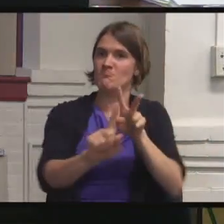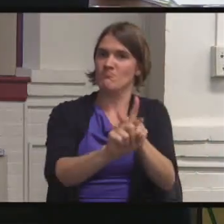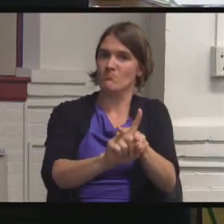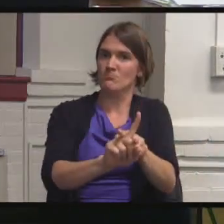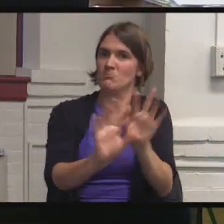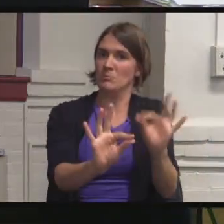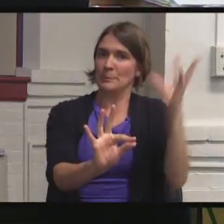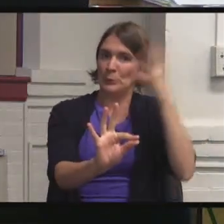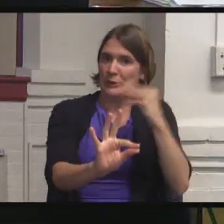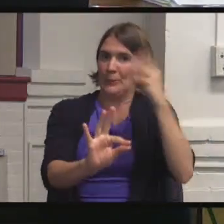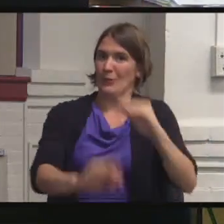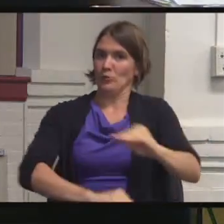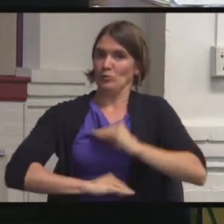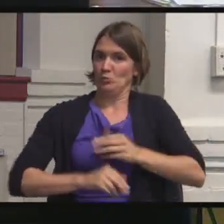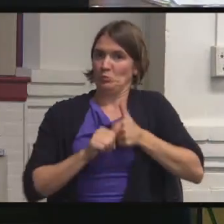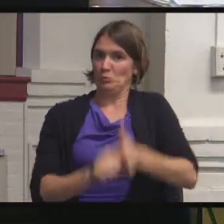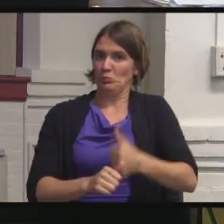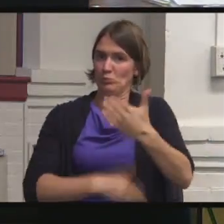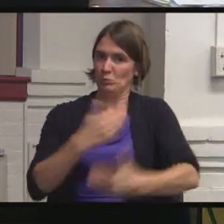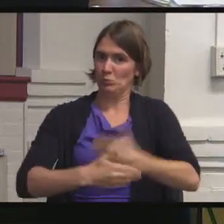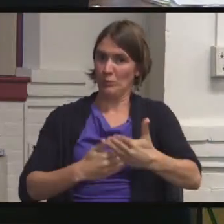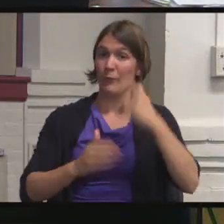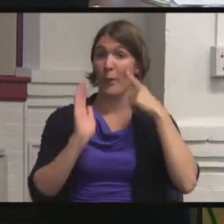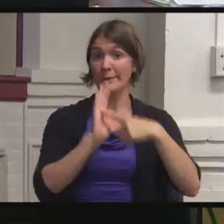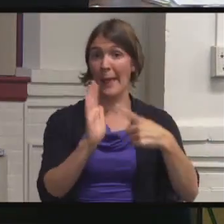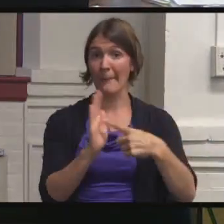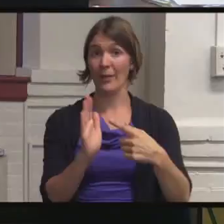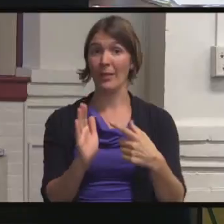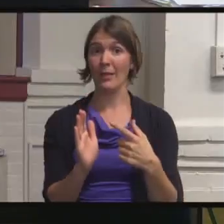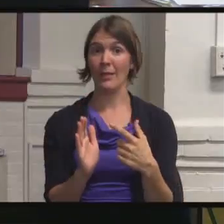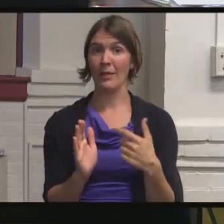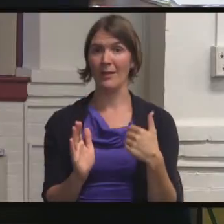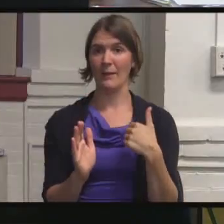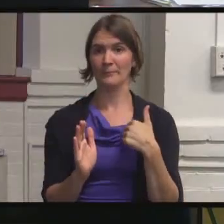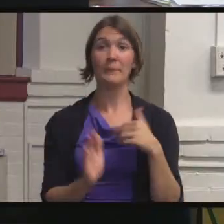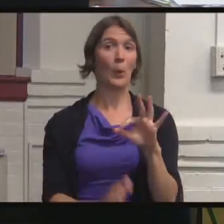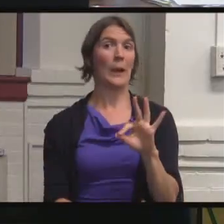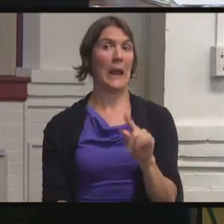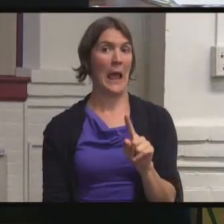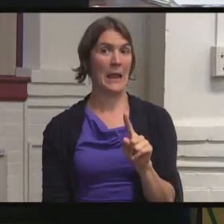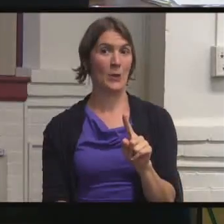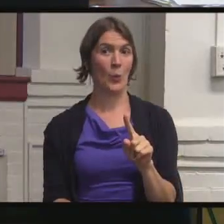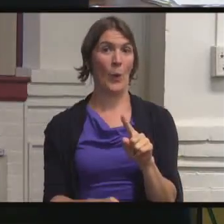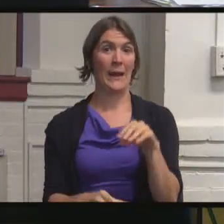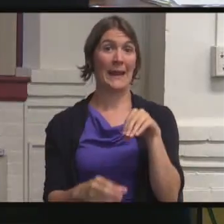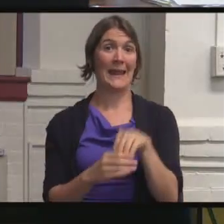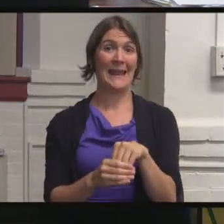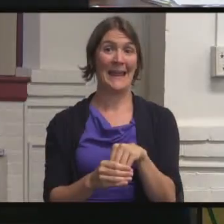have to achieve to do that. So for instance, without wanting to be too pointed about it, I-91 in